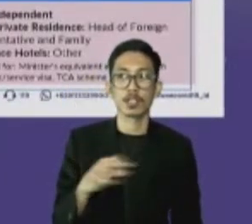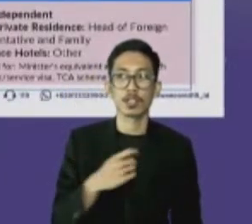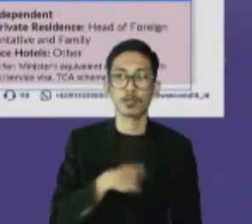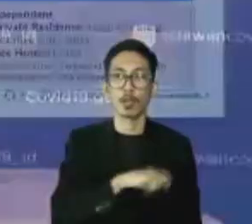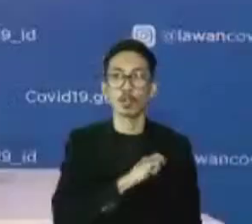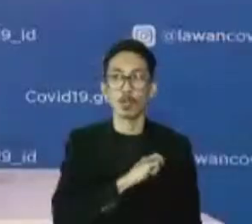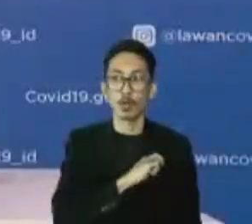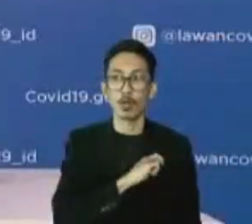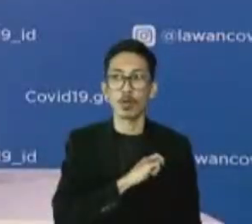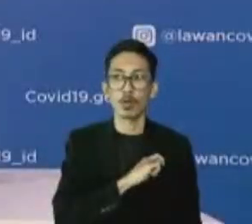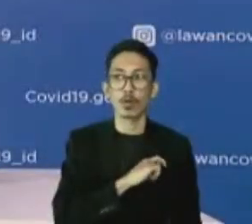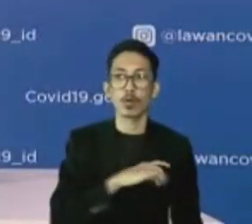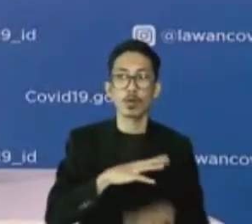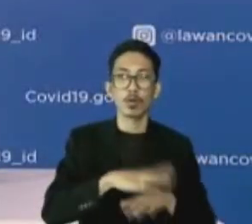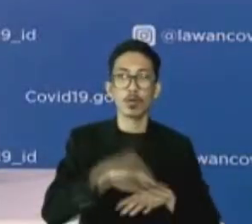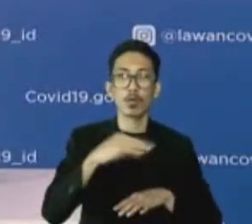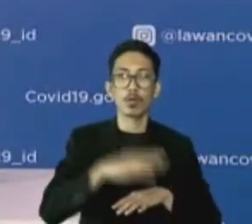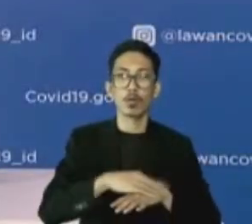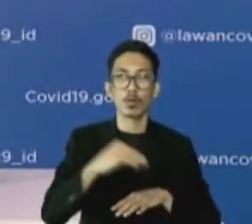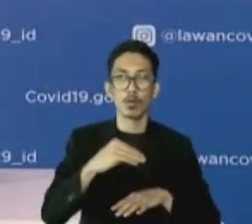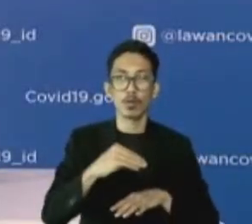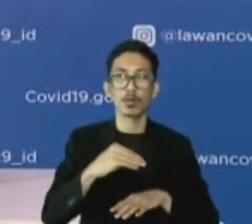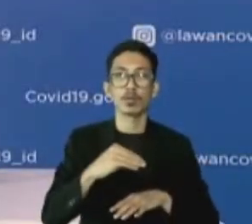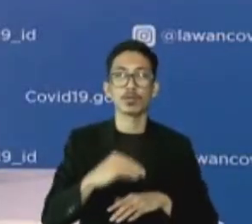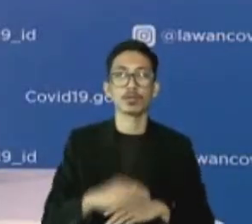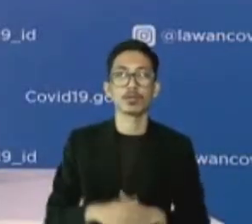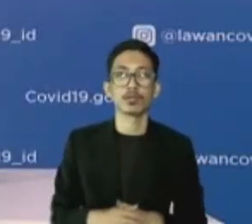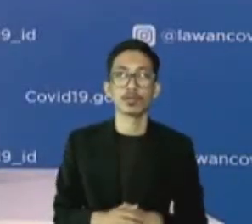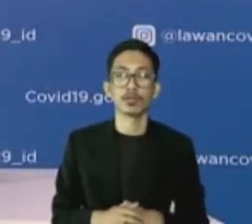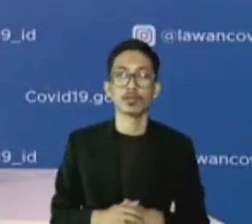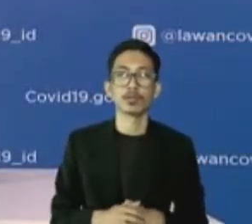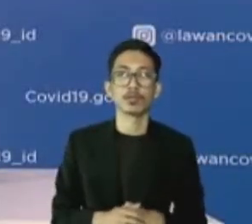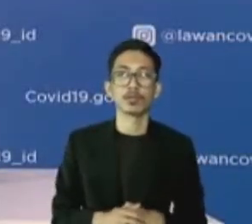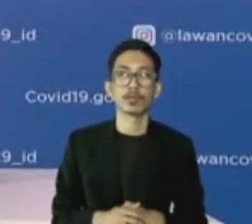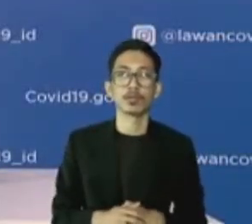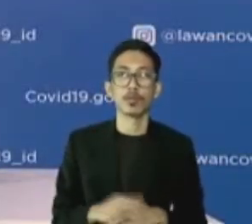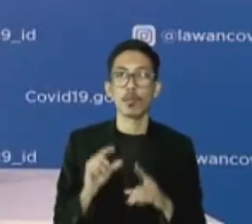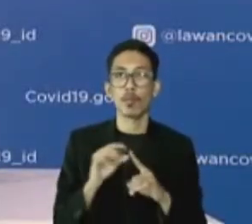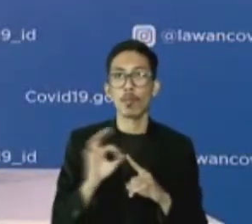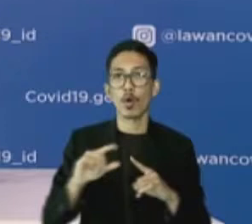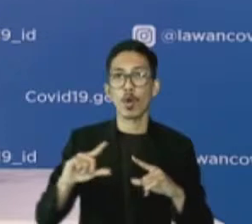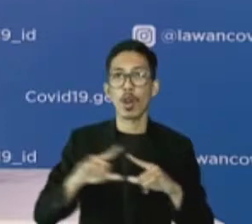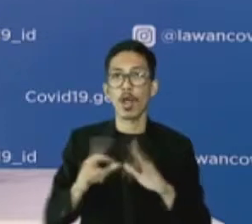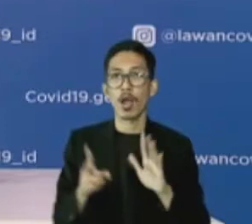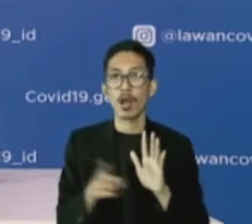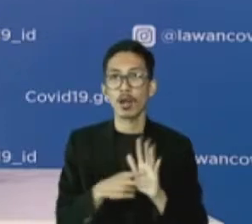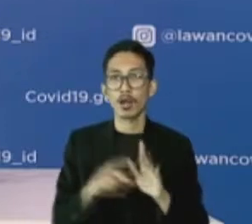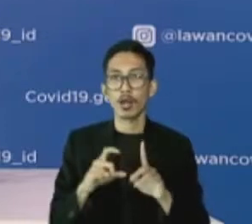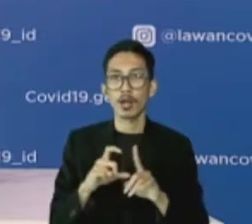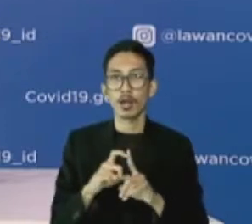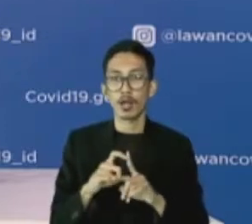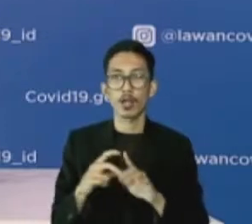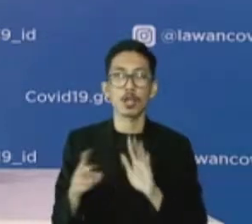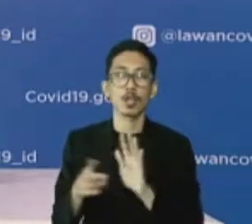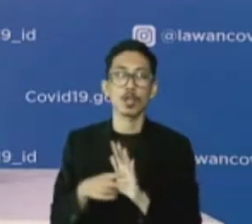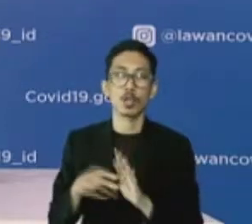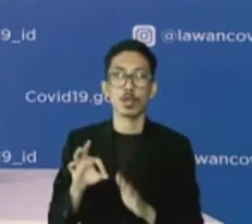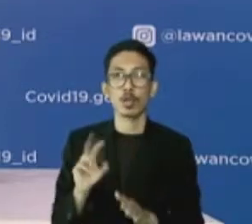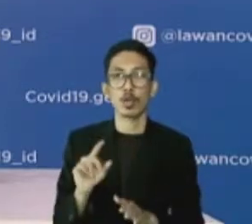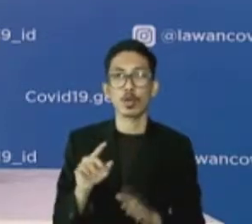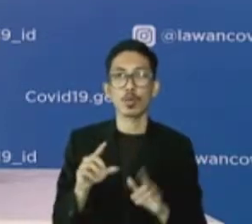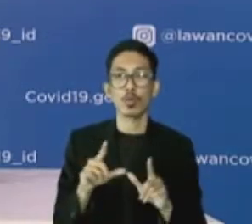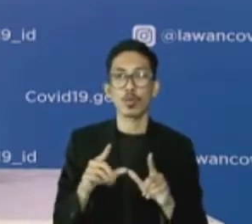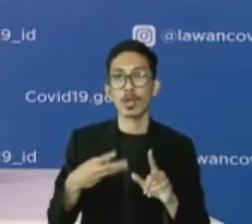France, Portugal, Spain, Sweden, Poland, Hungary, and Norway.